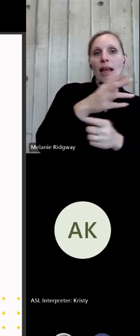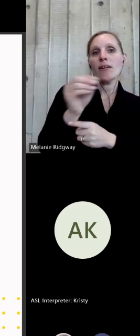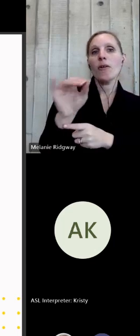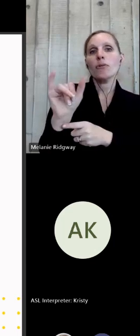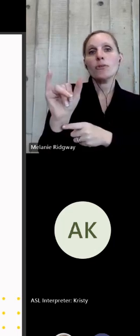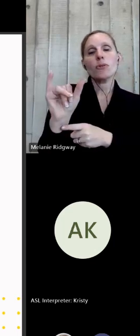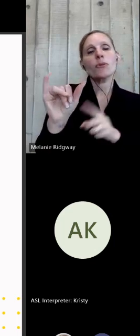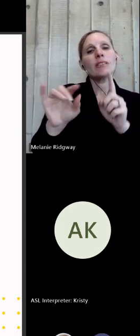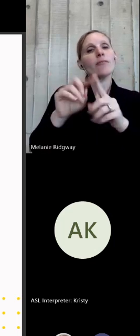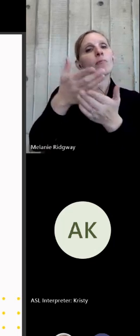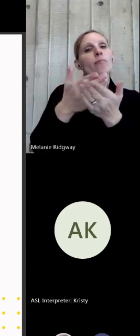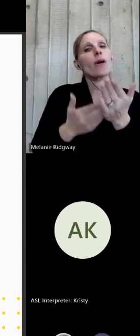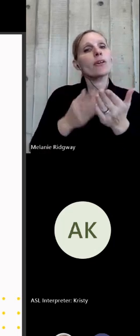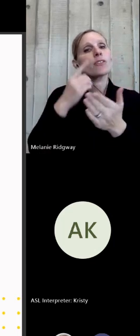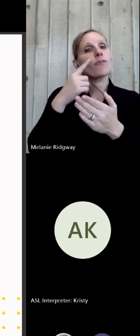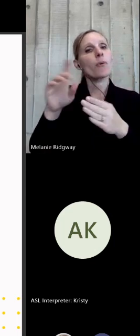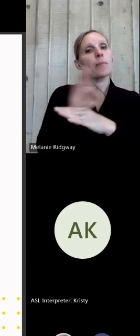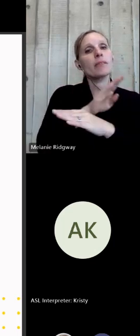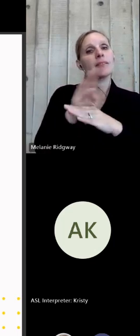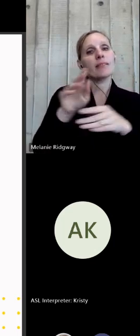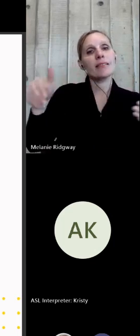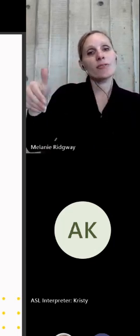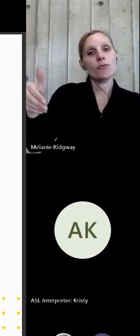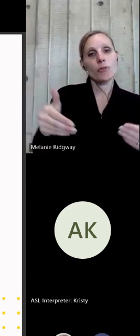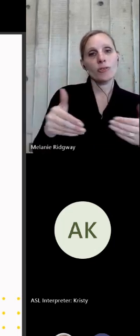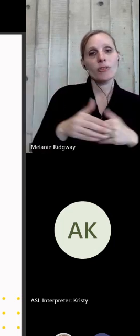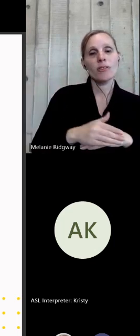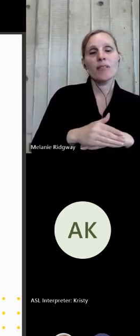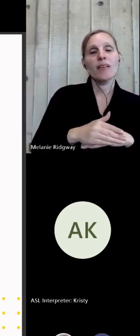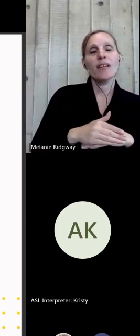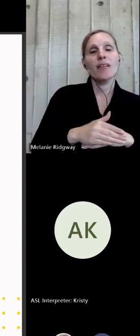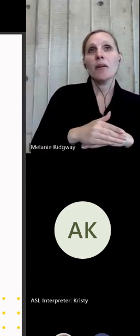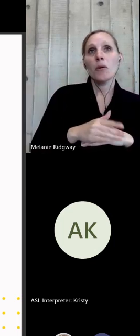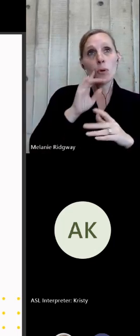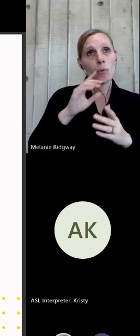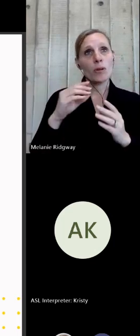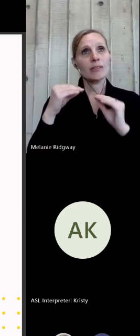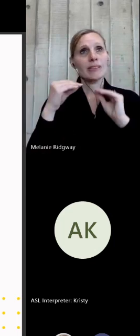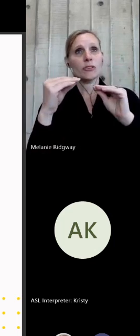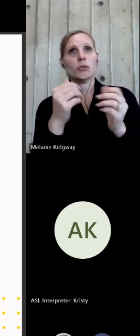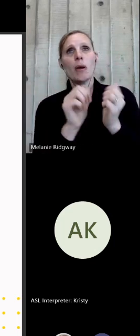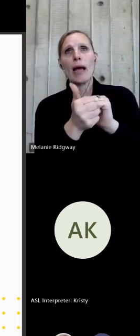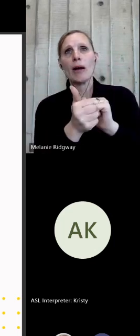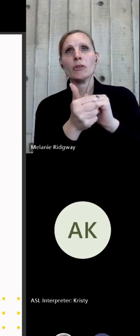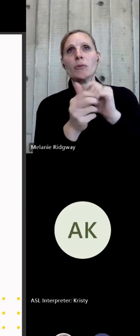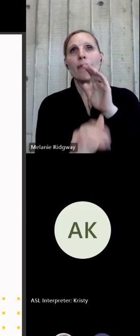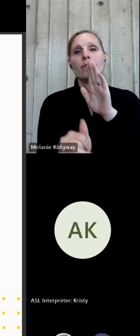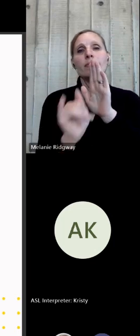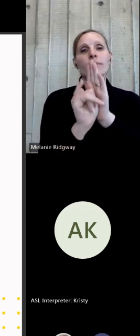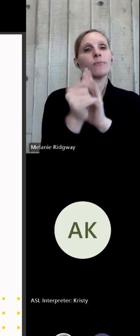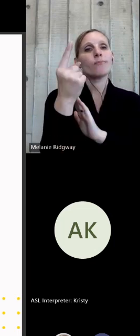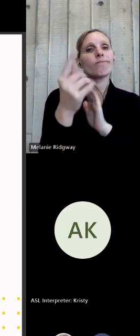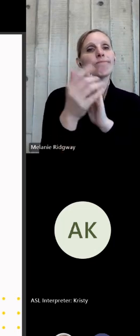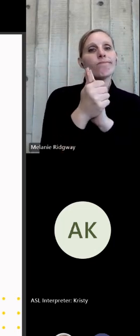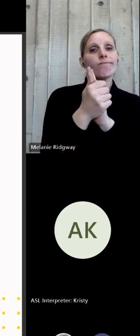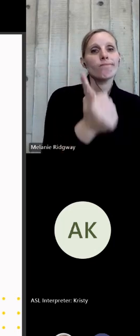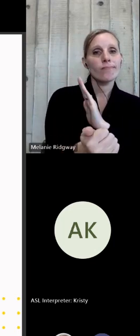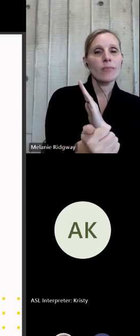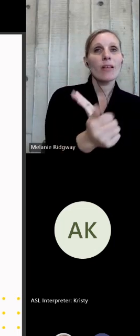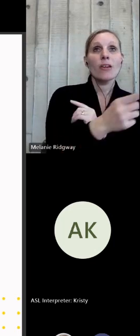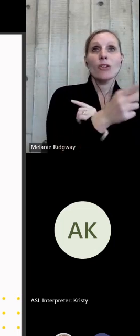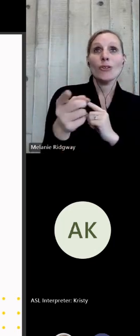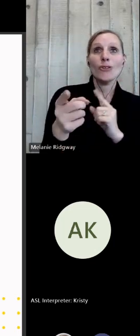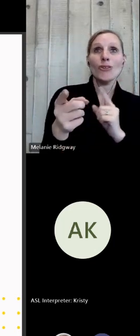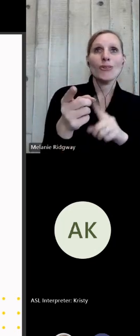and identify one skill you have developed as a result of meeting